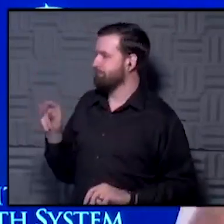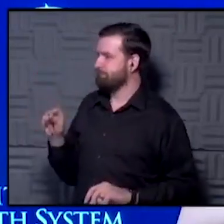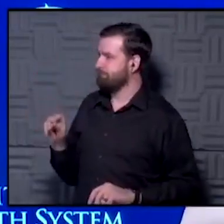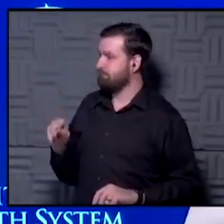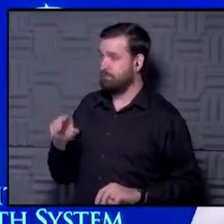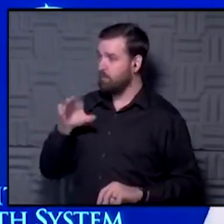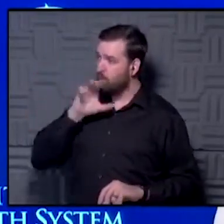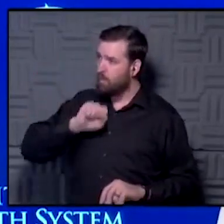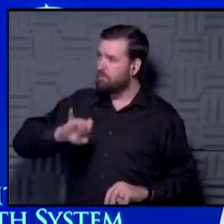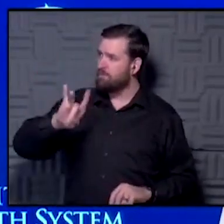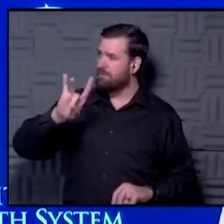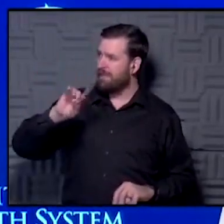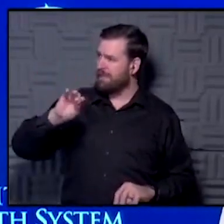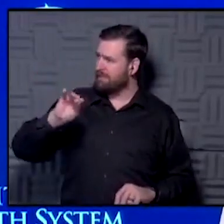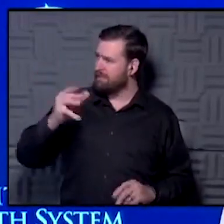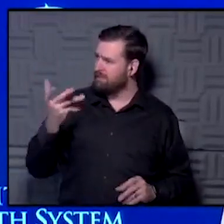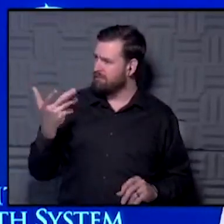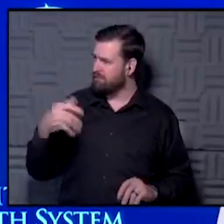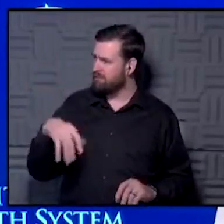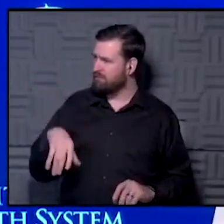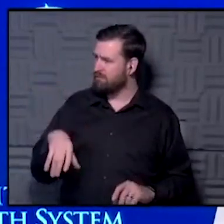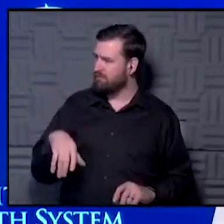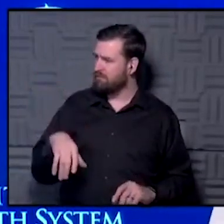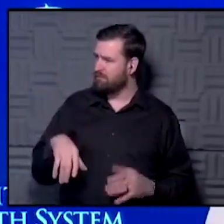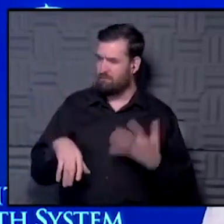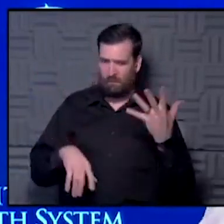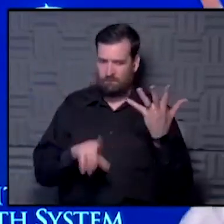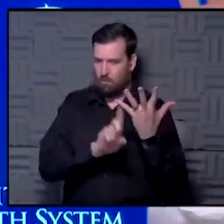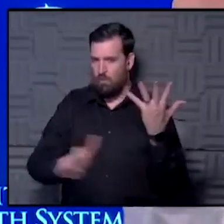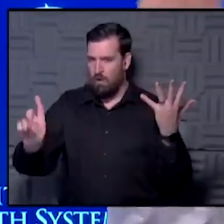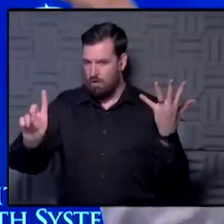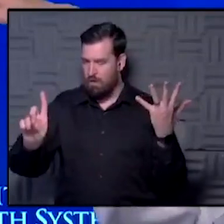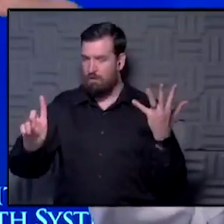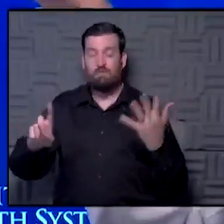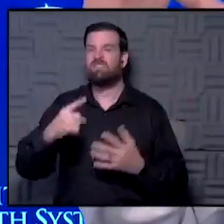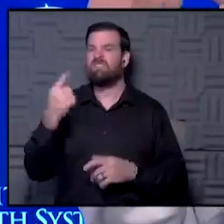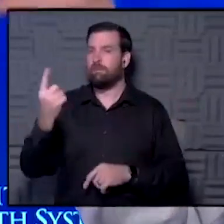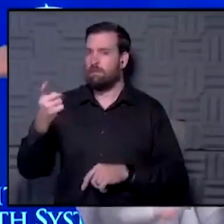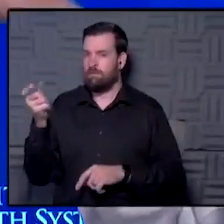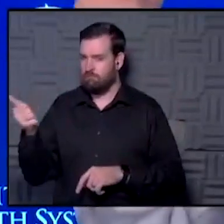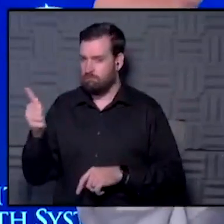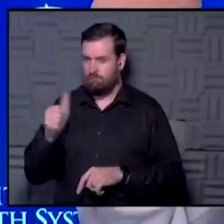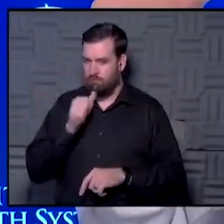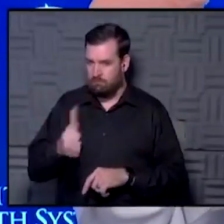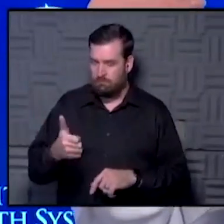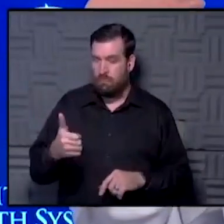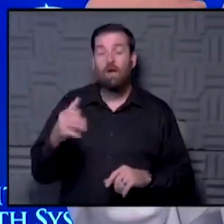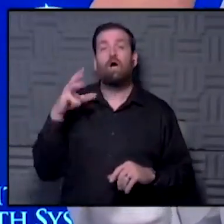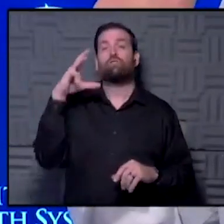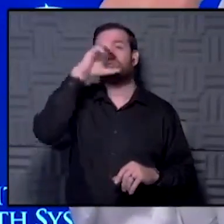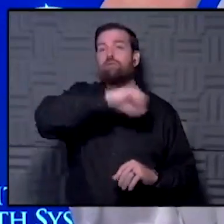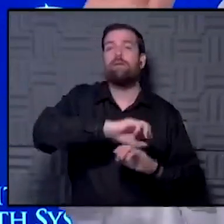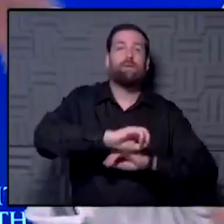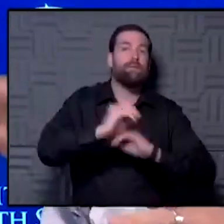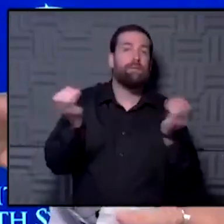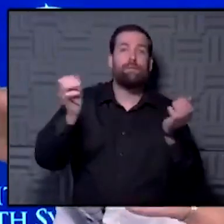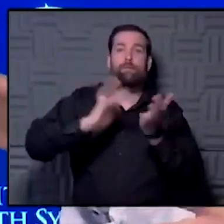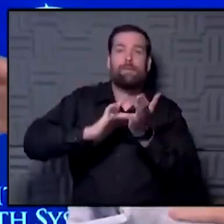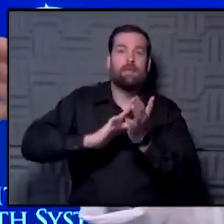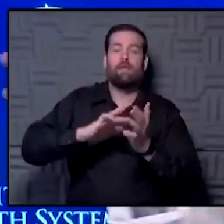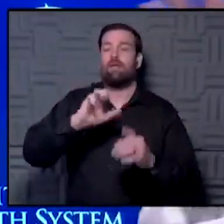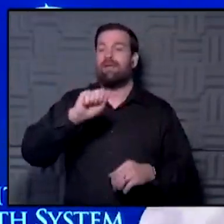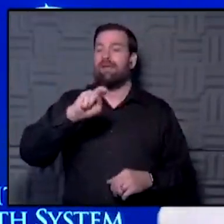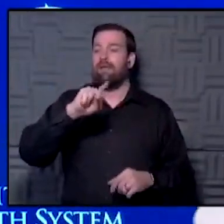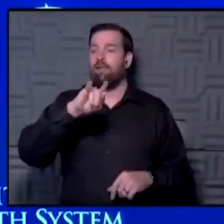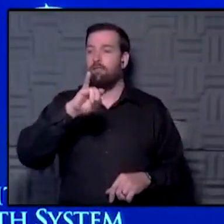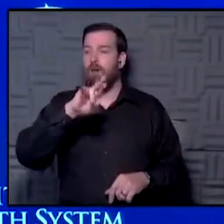of 80, what are the odds? 1 in 5, and then this is assuming he didn't have remdesivir and one of the monoclonal